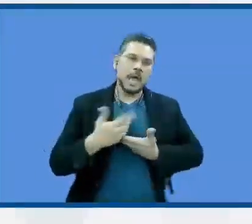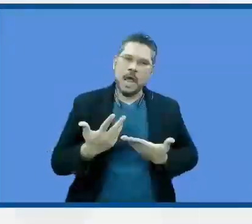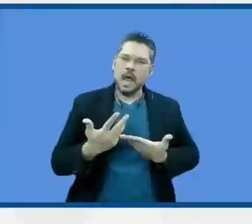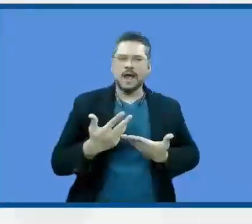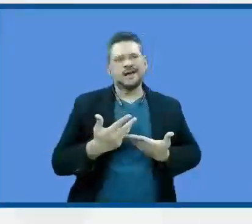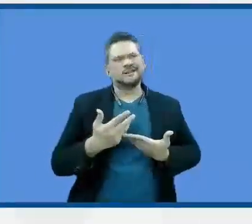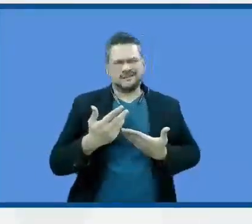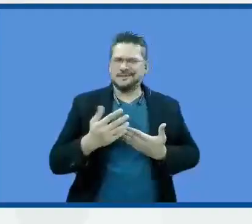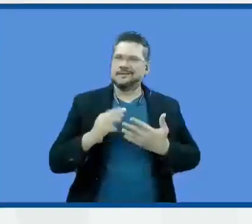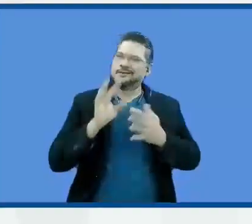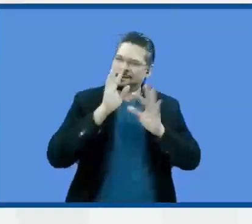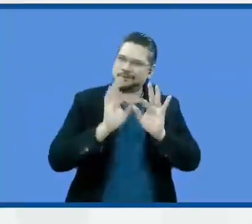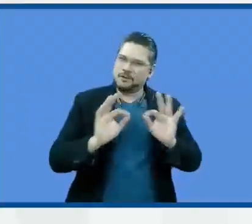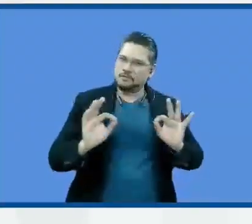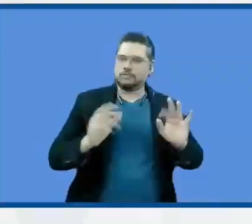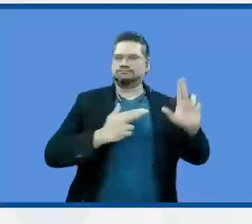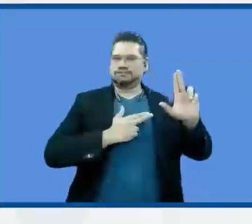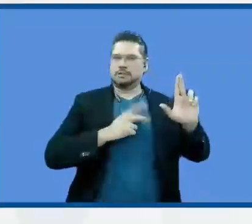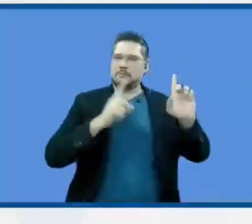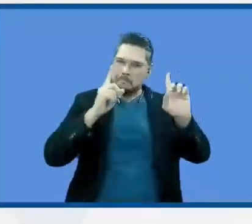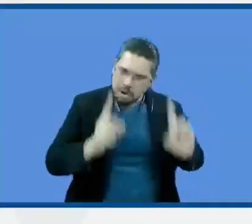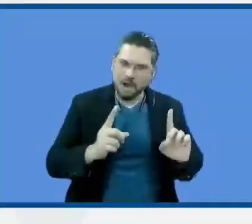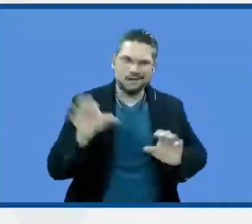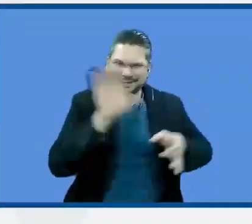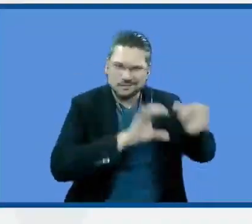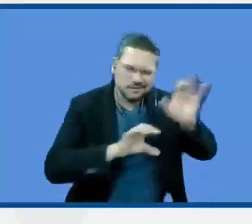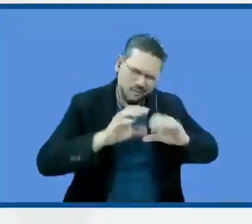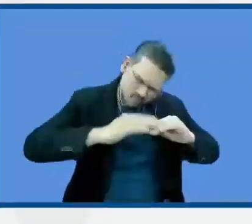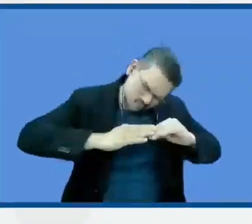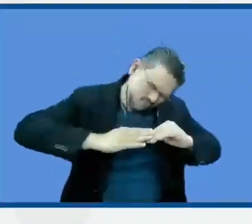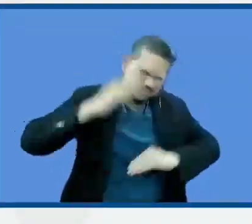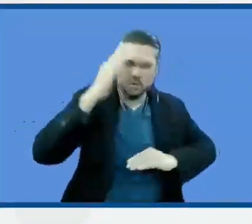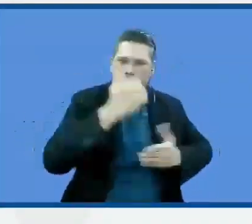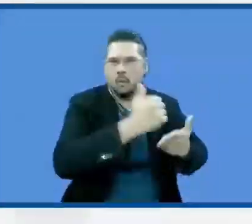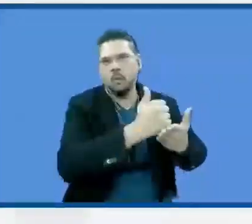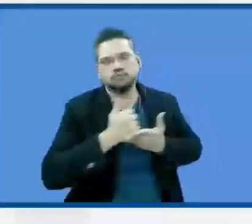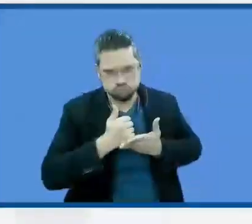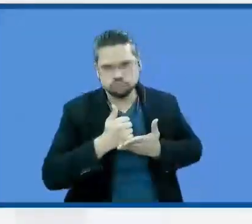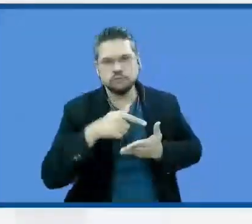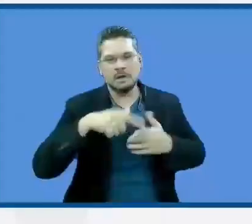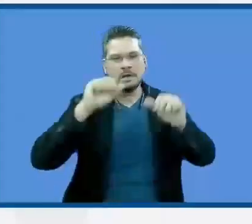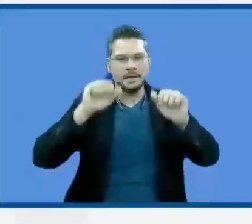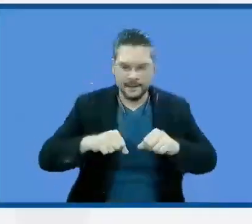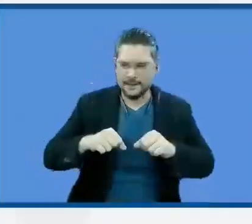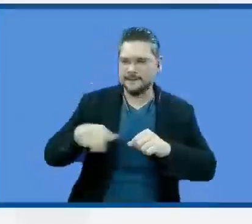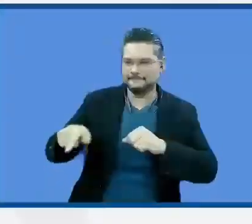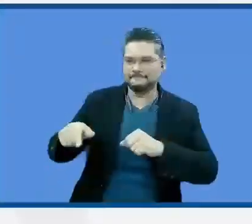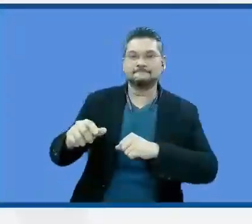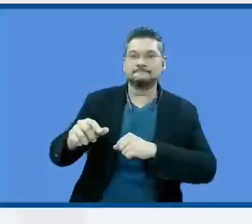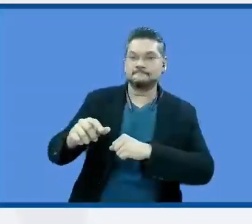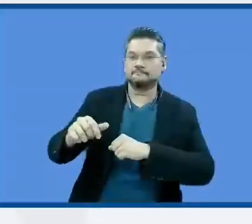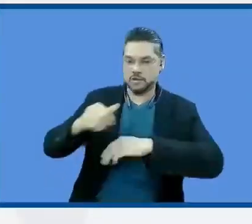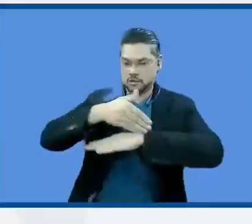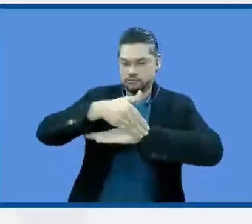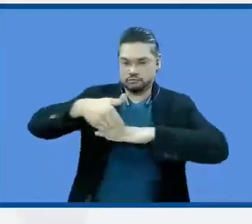need to be informed by rigorous science, they will help reduce coastal erosion, because if you plant the wrong trees